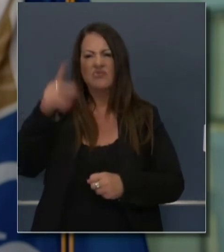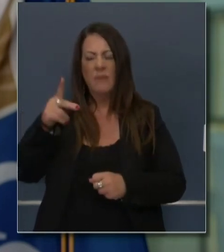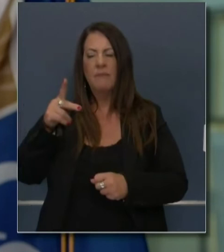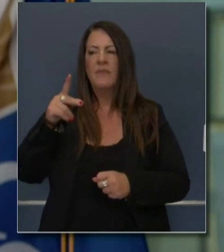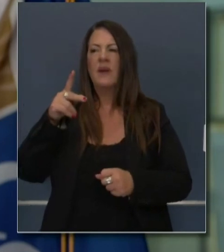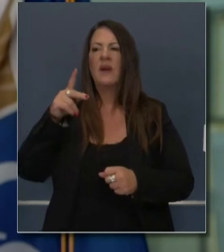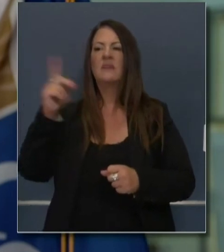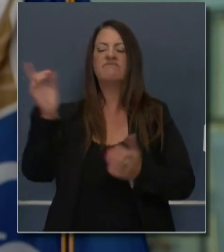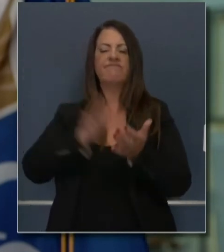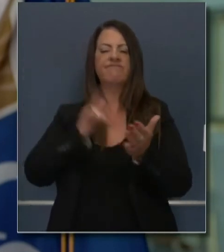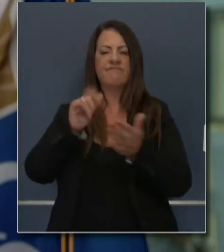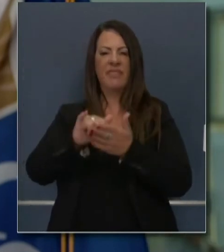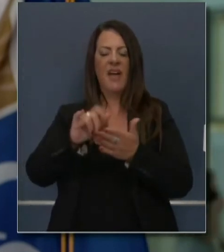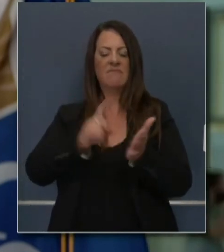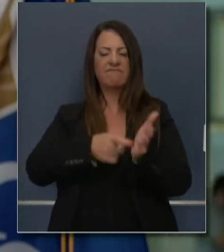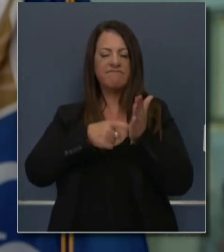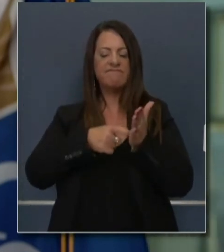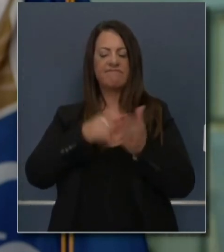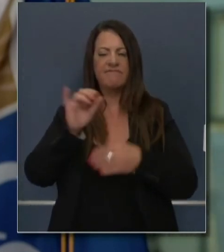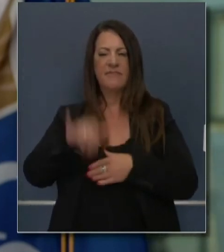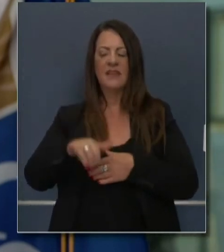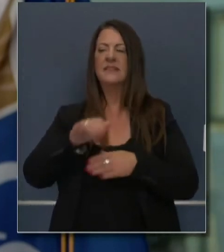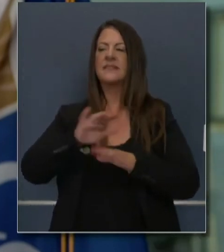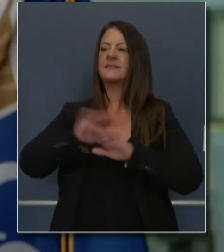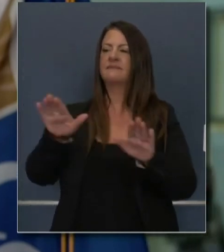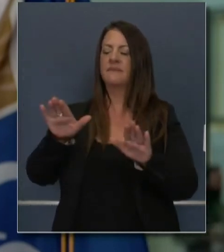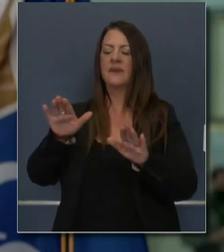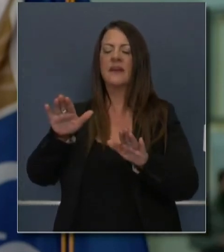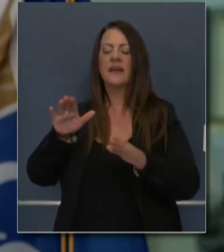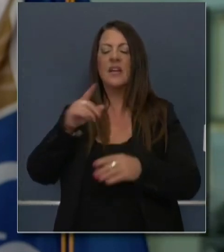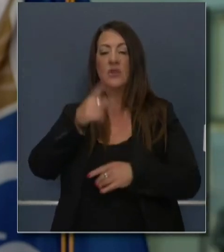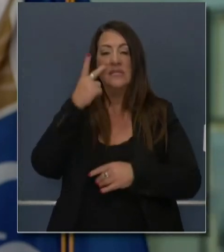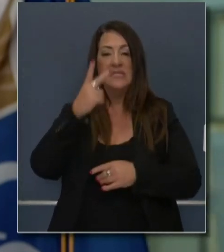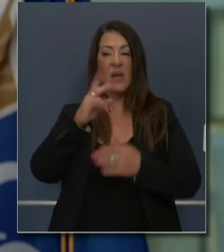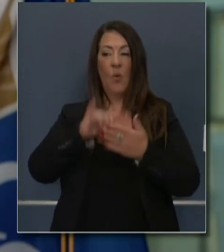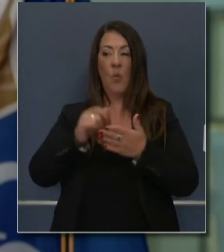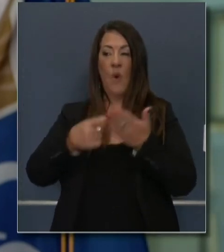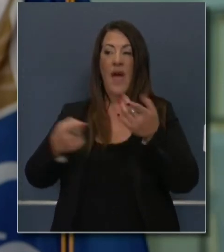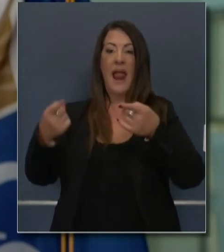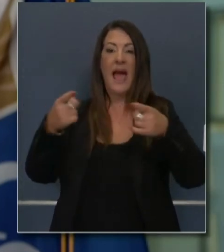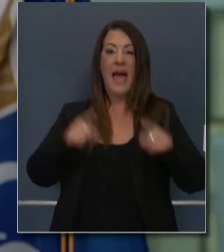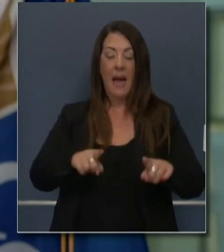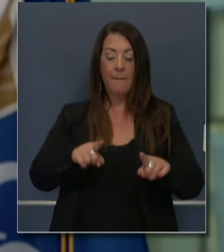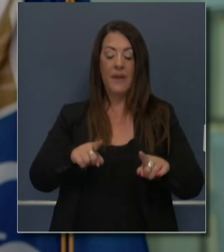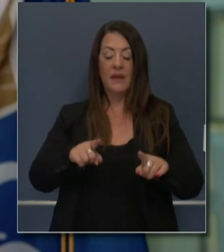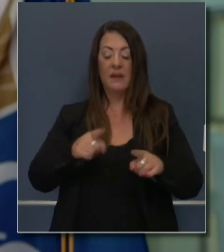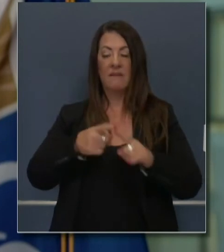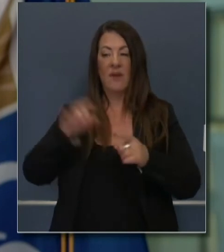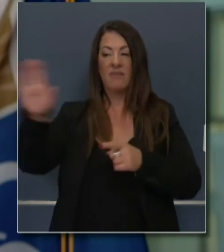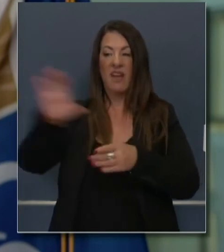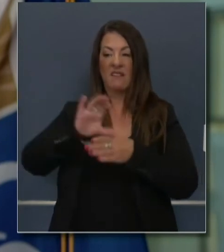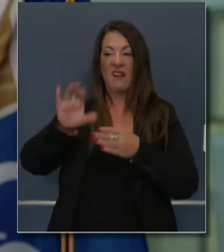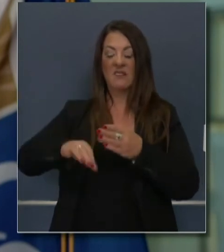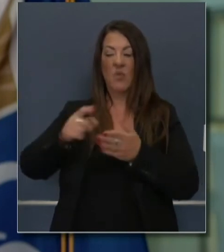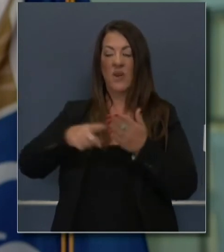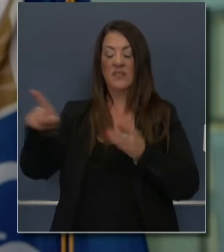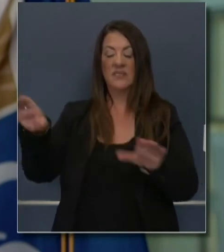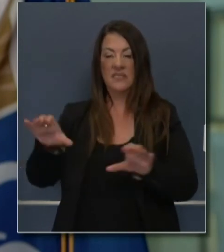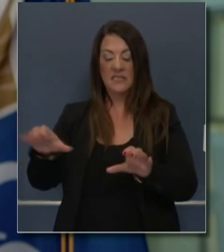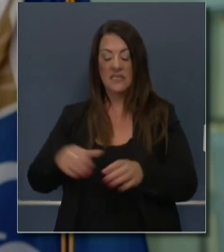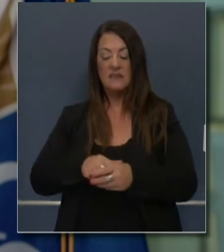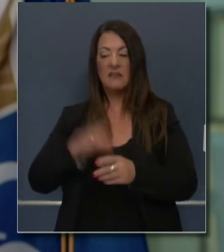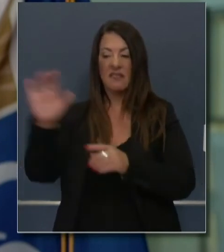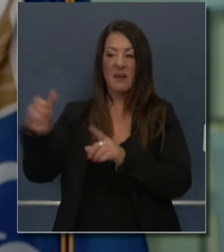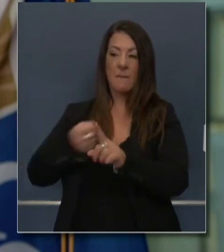mandate, and we reconstituted that as a consequence. And you've seen this demonstrably as it relates to the impact of